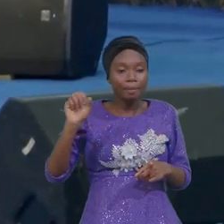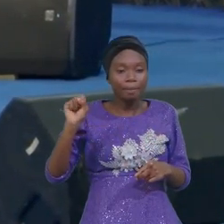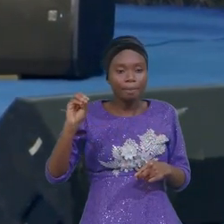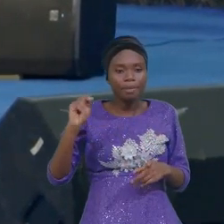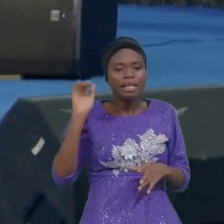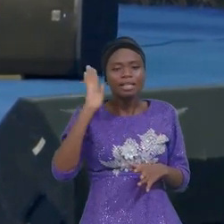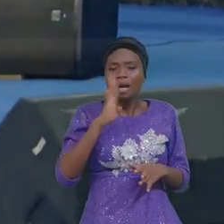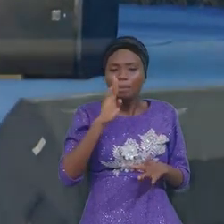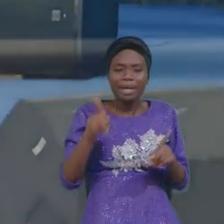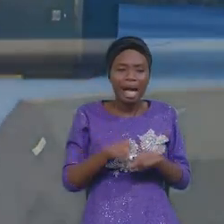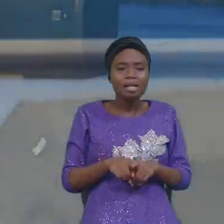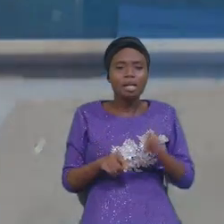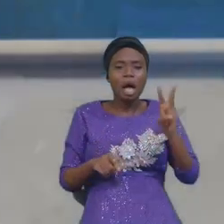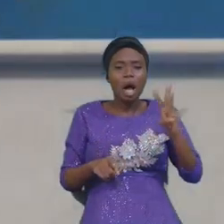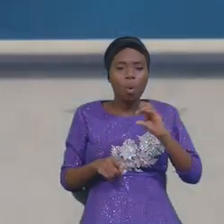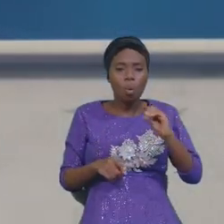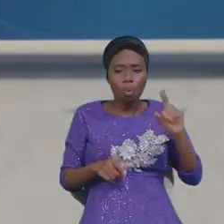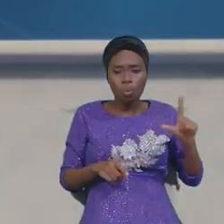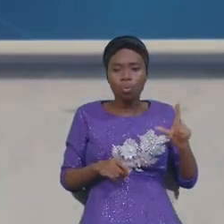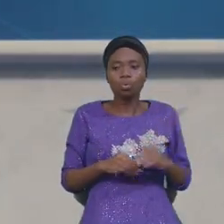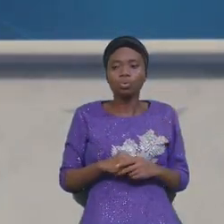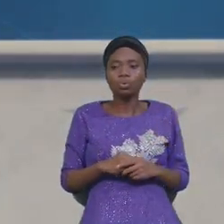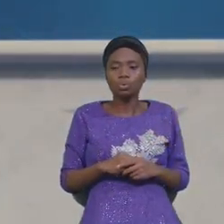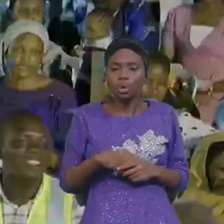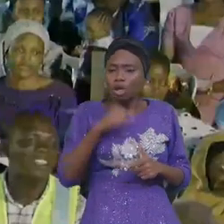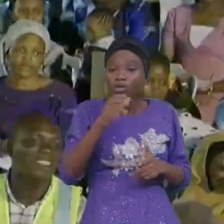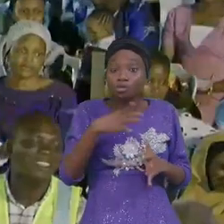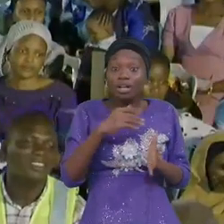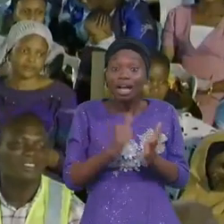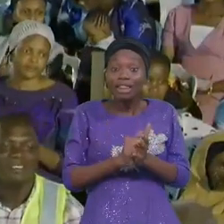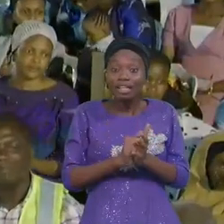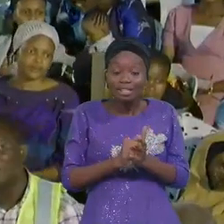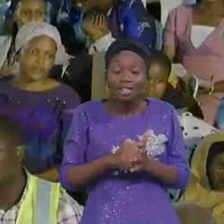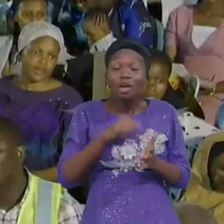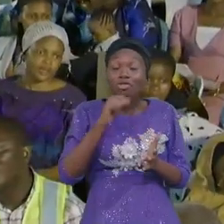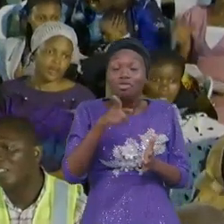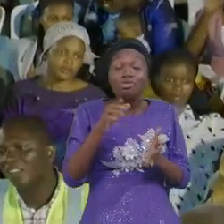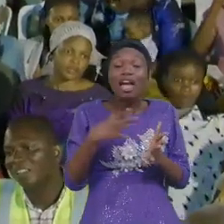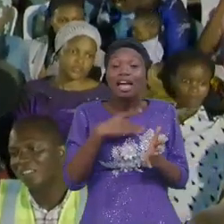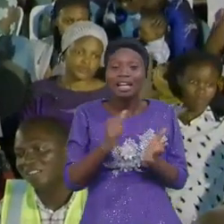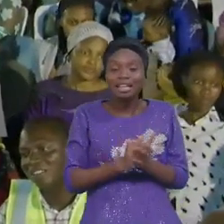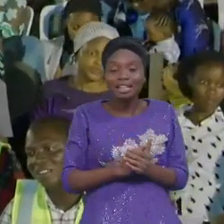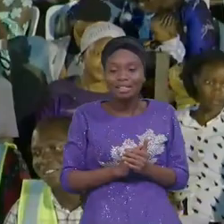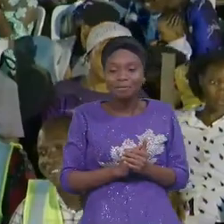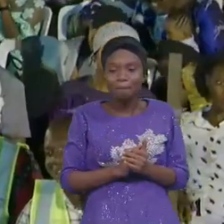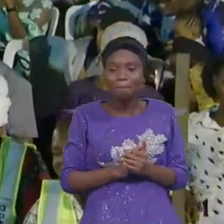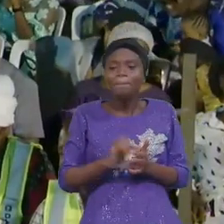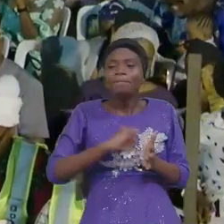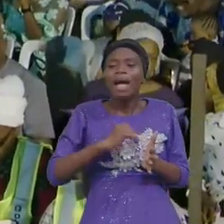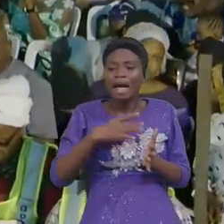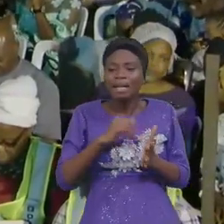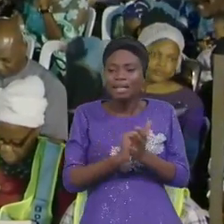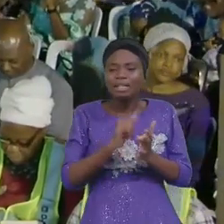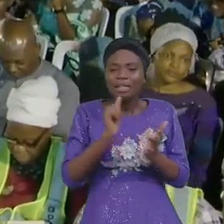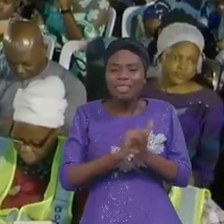be as wool. Don't you like that? I said, don't you like that? I like that. That's the